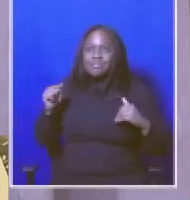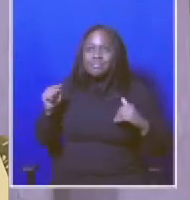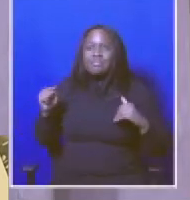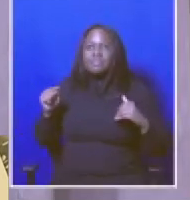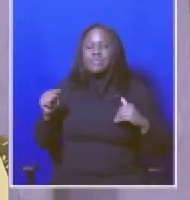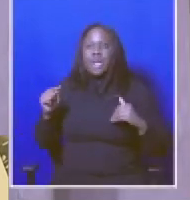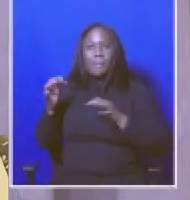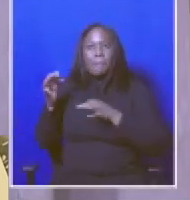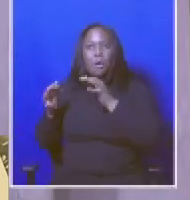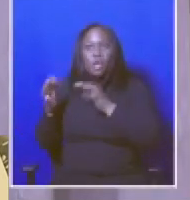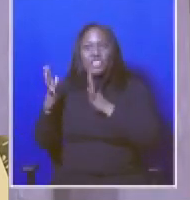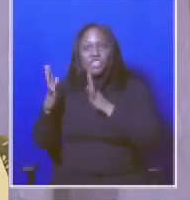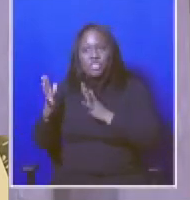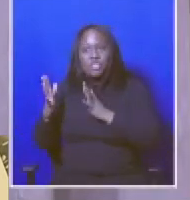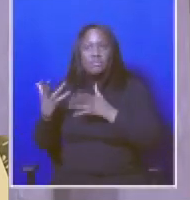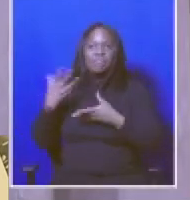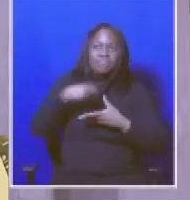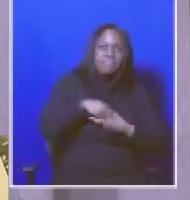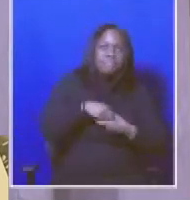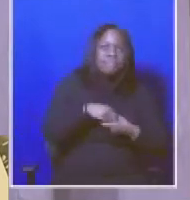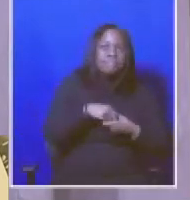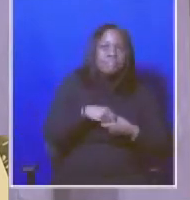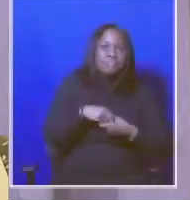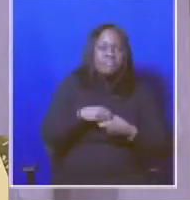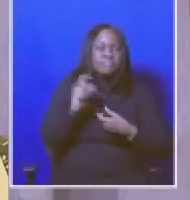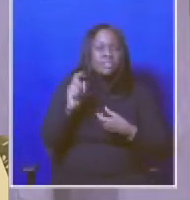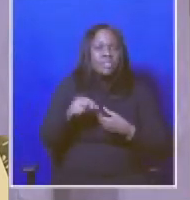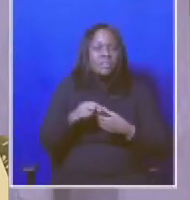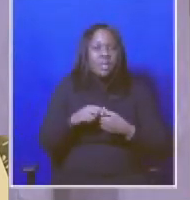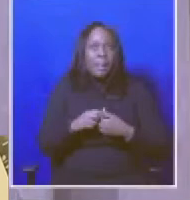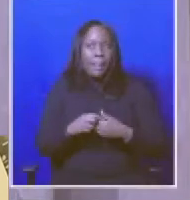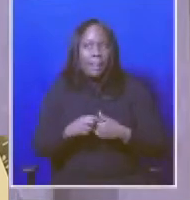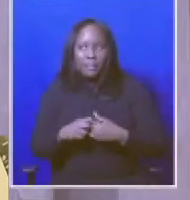and legislation. And I'll give you one example.